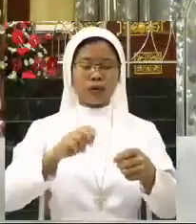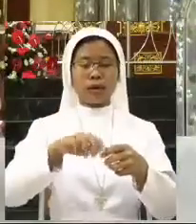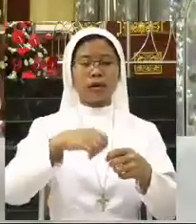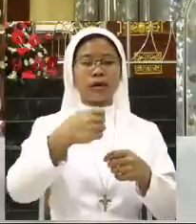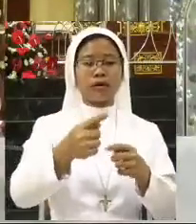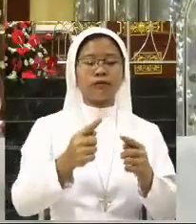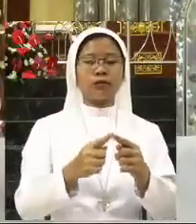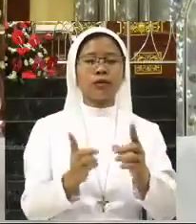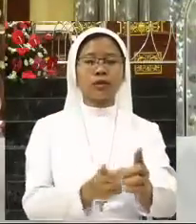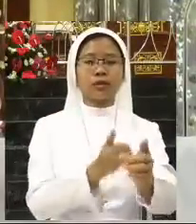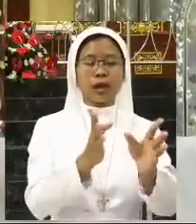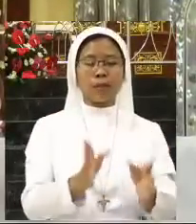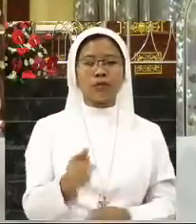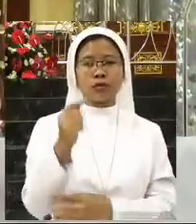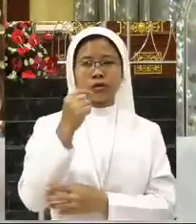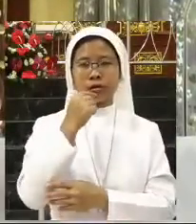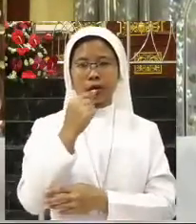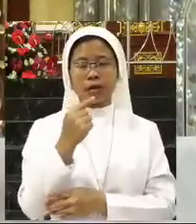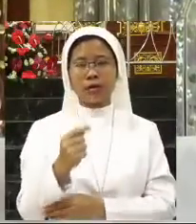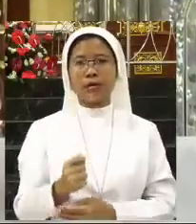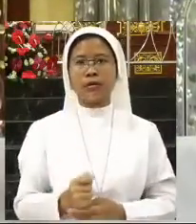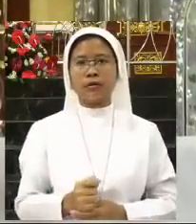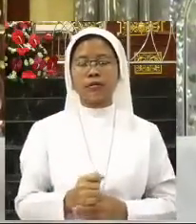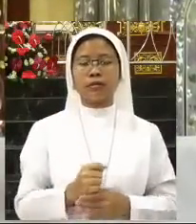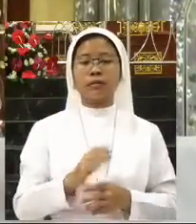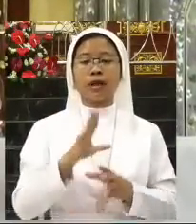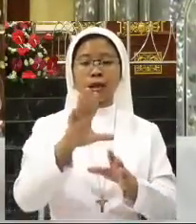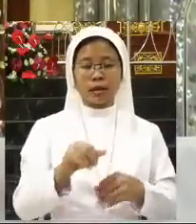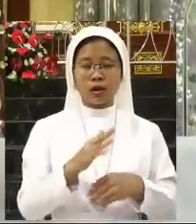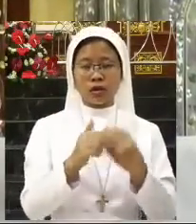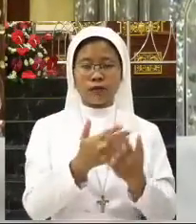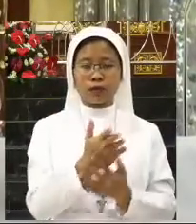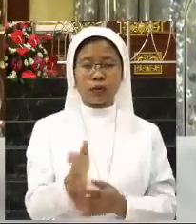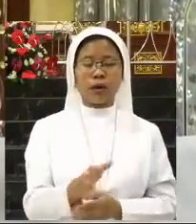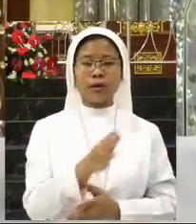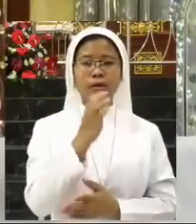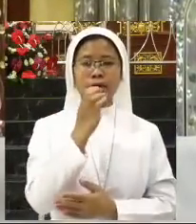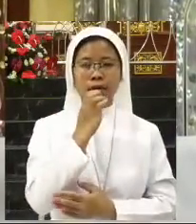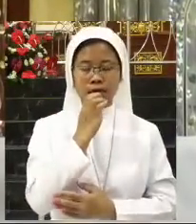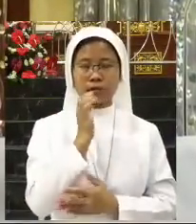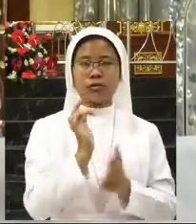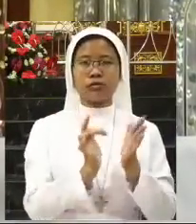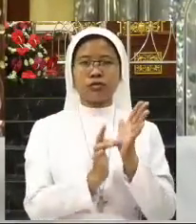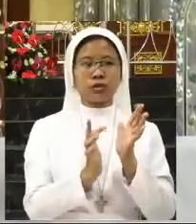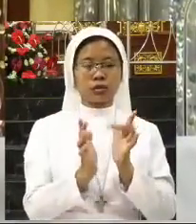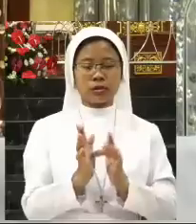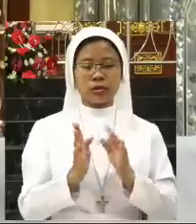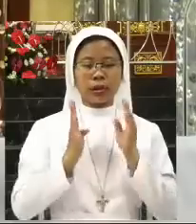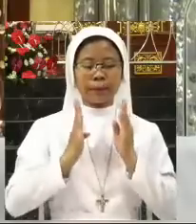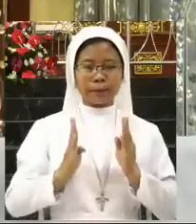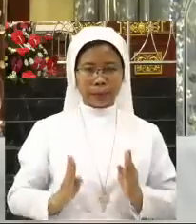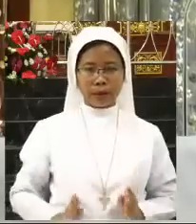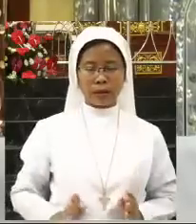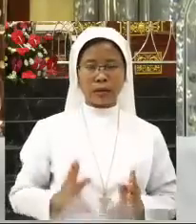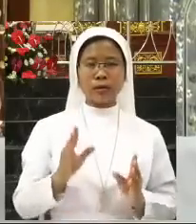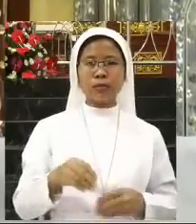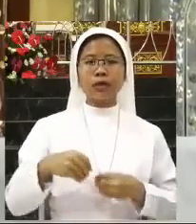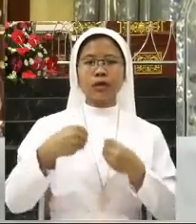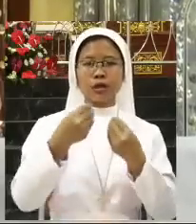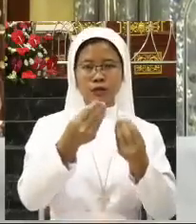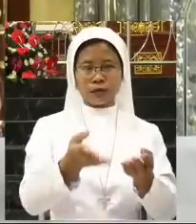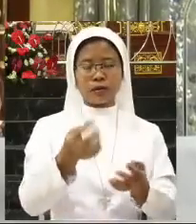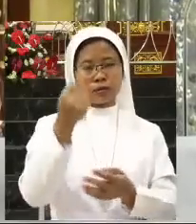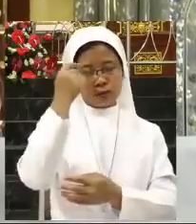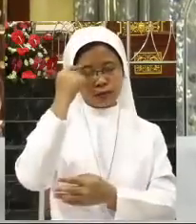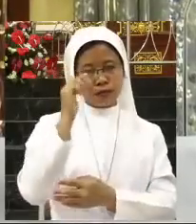and gave it to his disciples, saying, "Take this, all of you, and eat of it, for this is my body, which